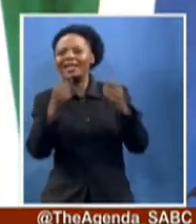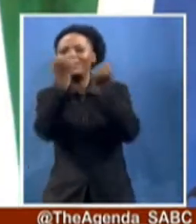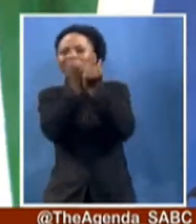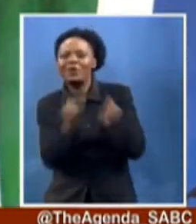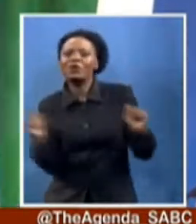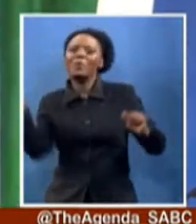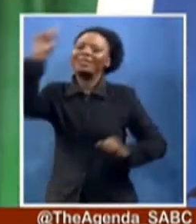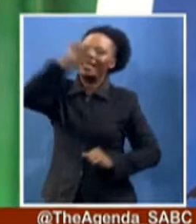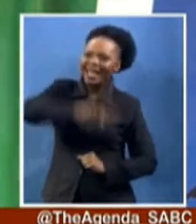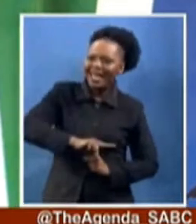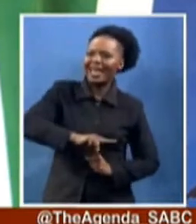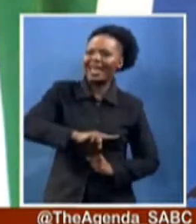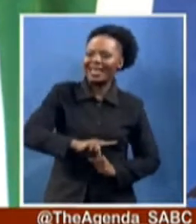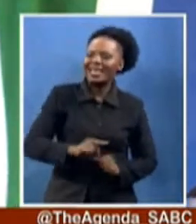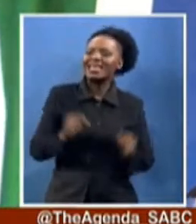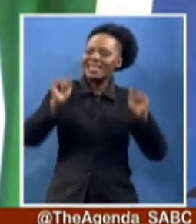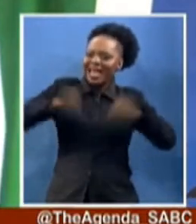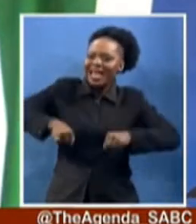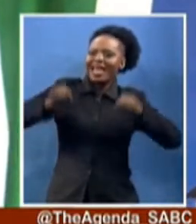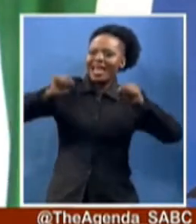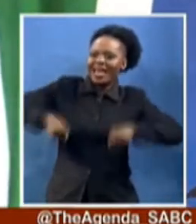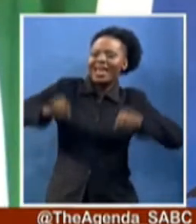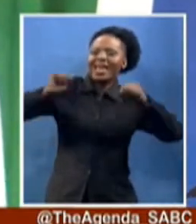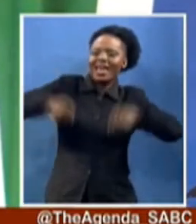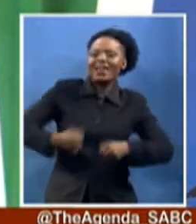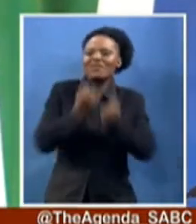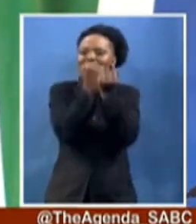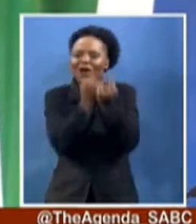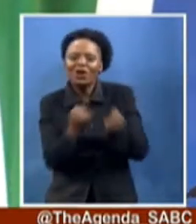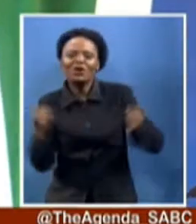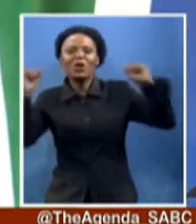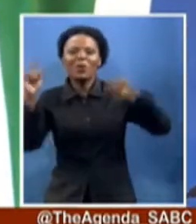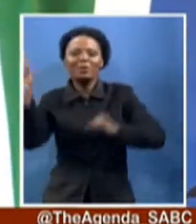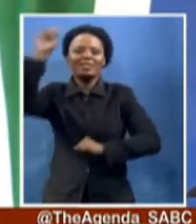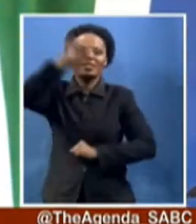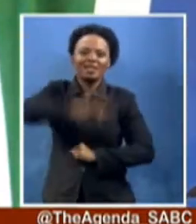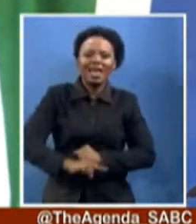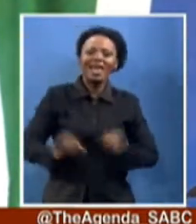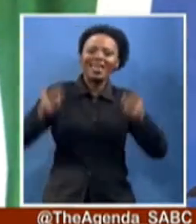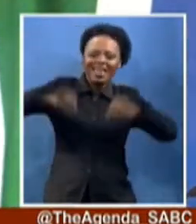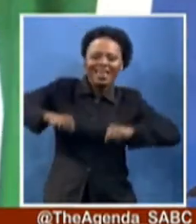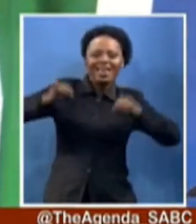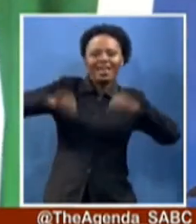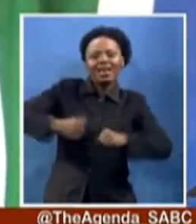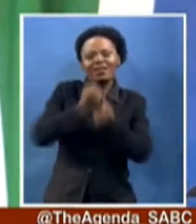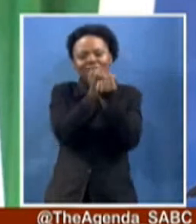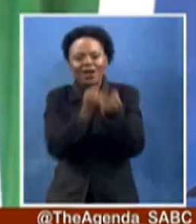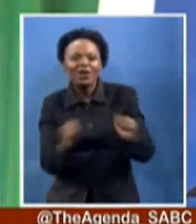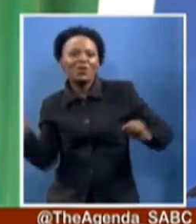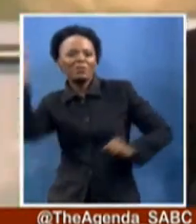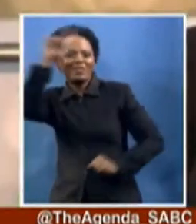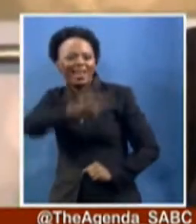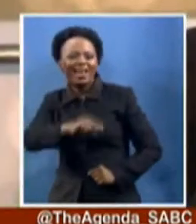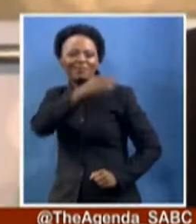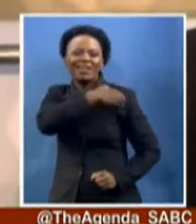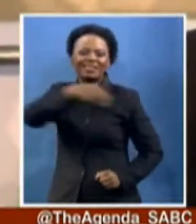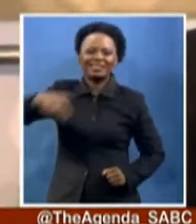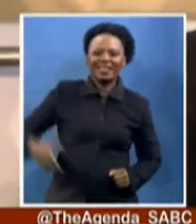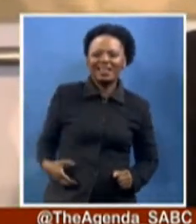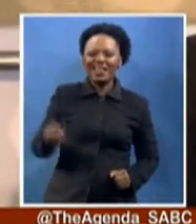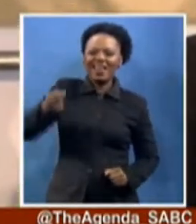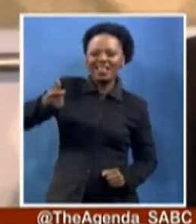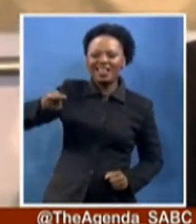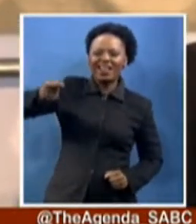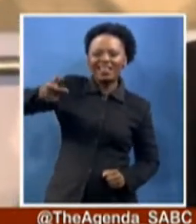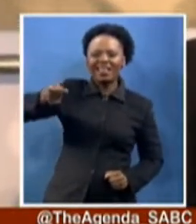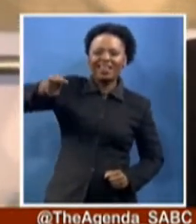Freedom Day. It's Freedom Day, President. Hanyane fela, somito tla, tebo